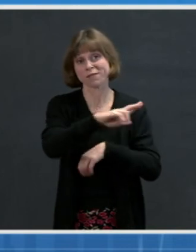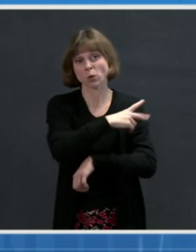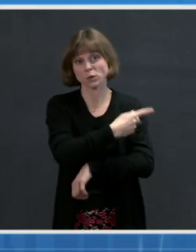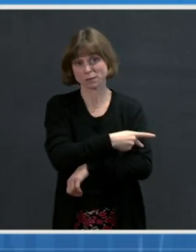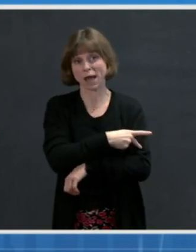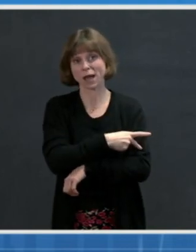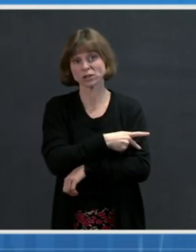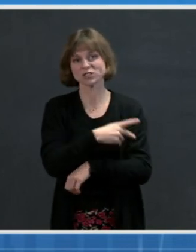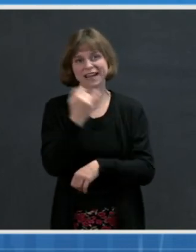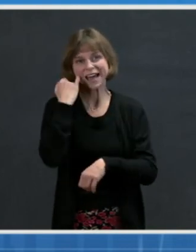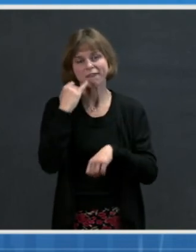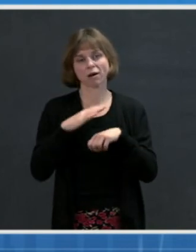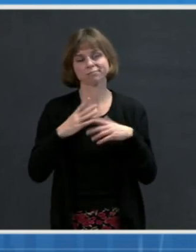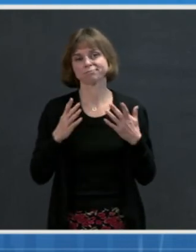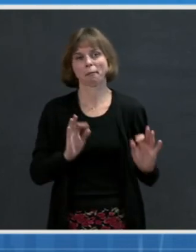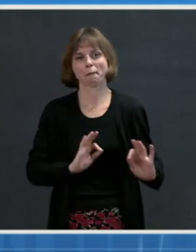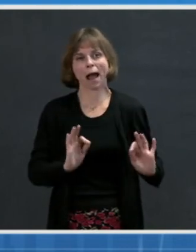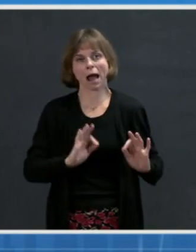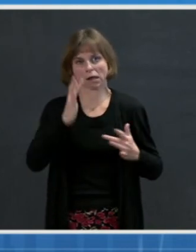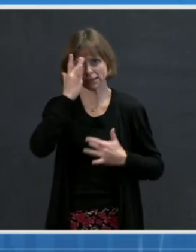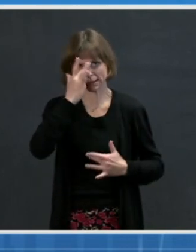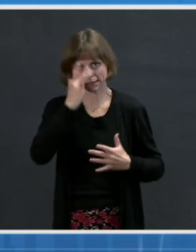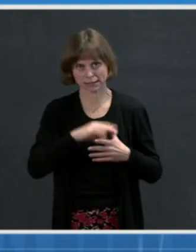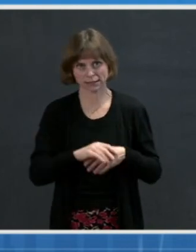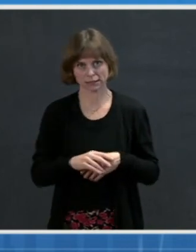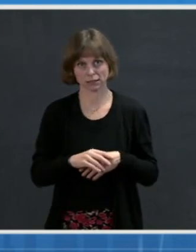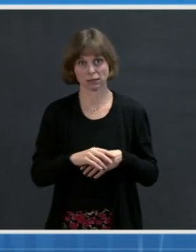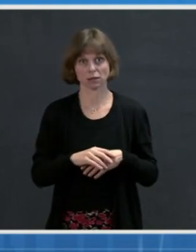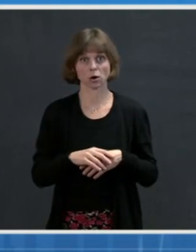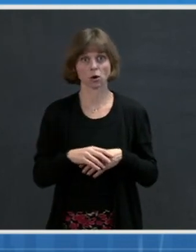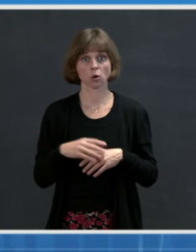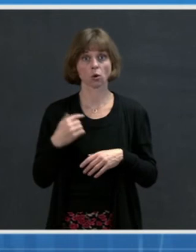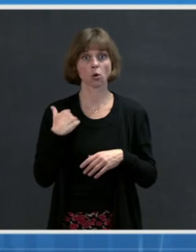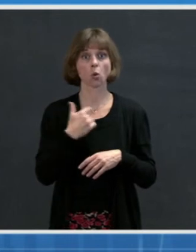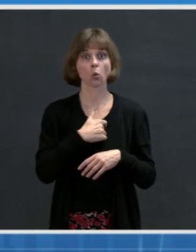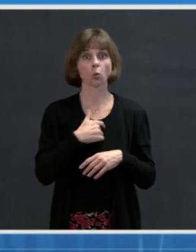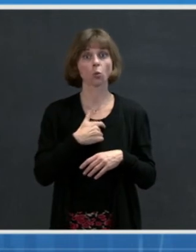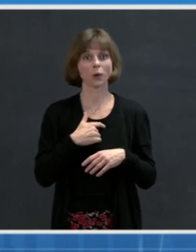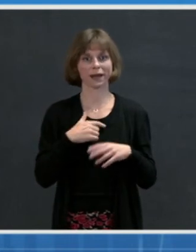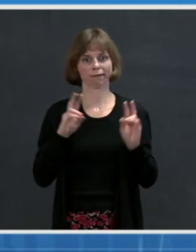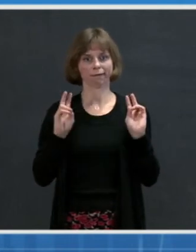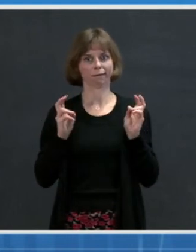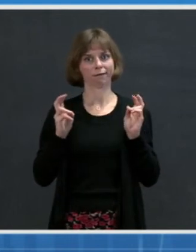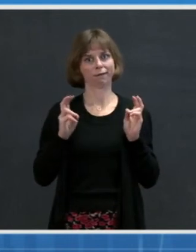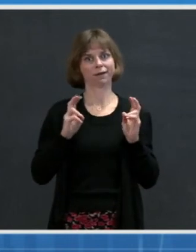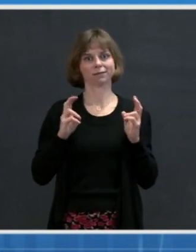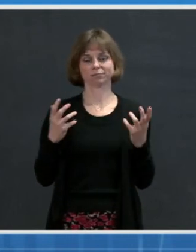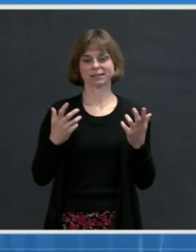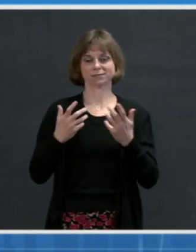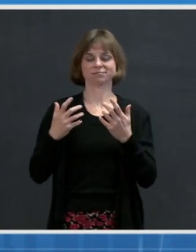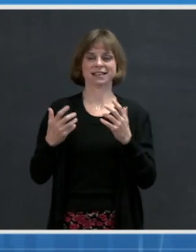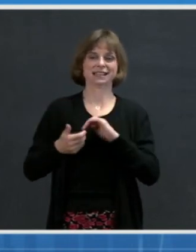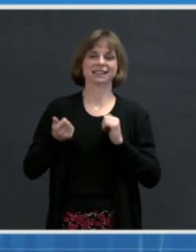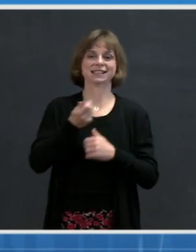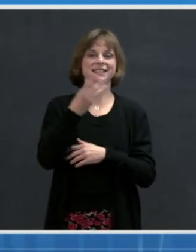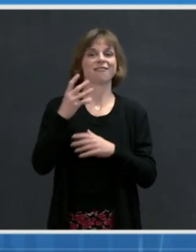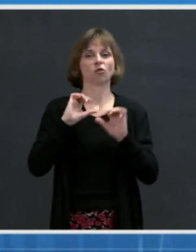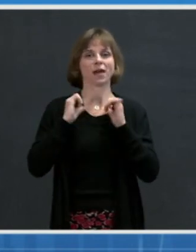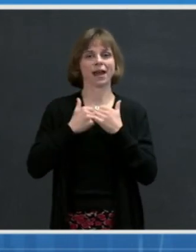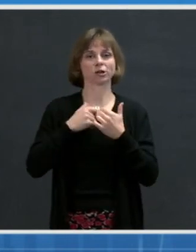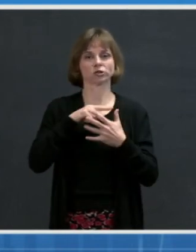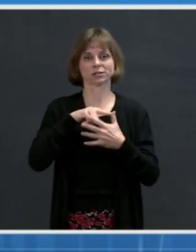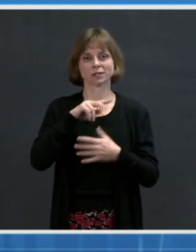mild disease. Next slide. What we did, we being an interagency group, the NIH, the CDC,